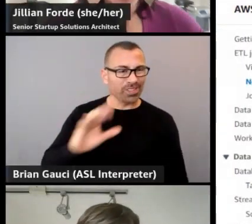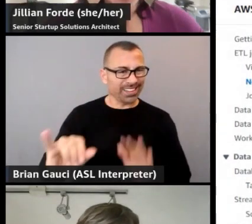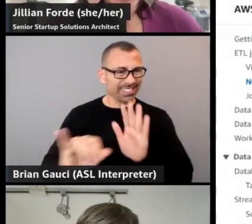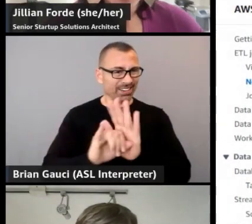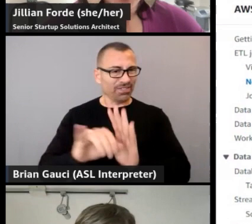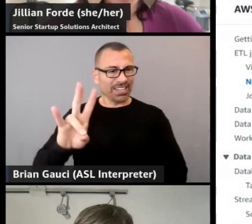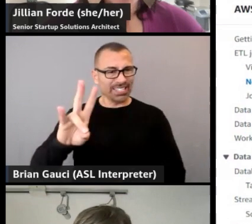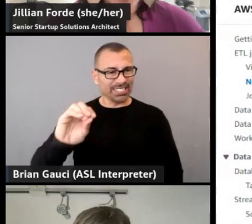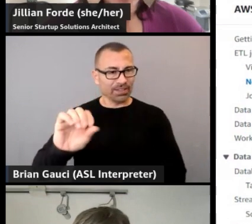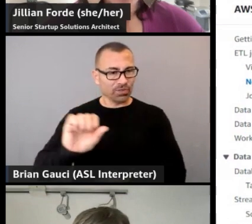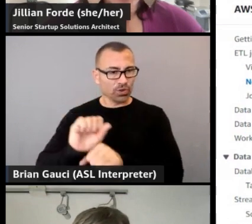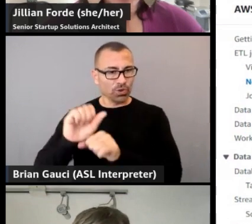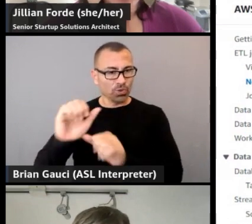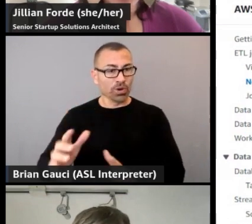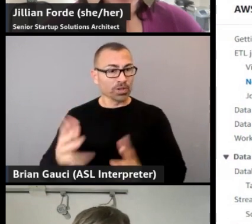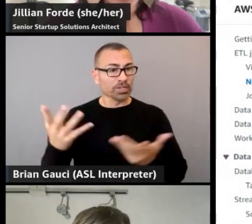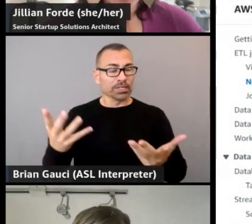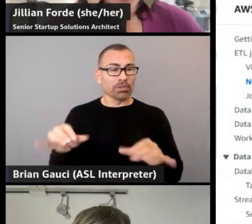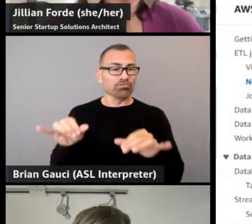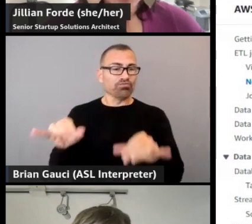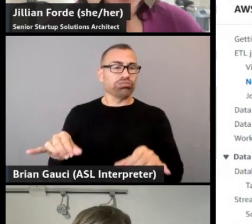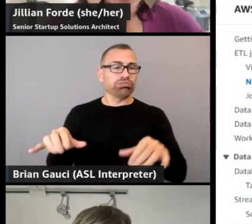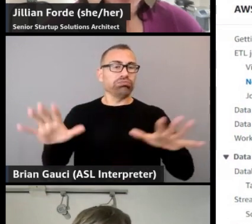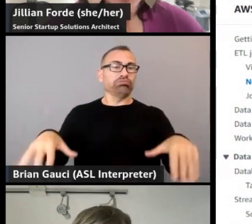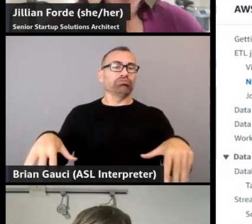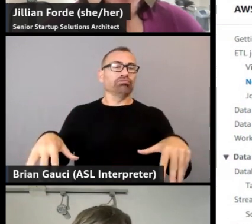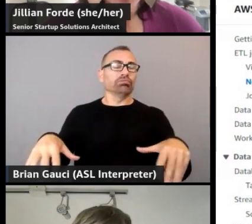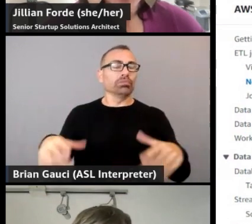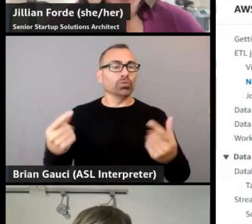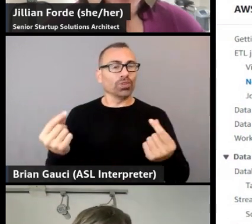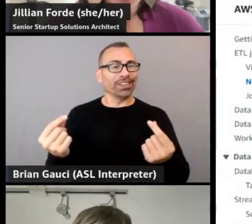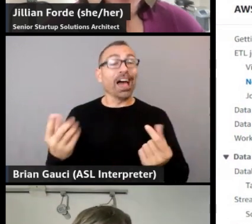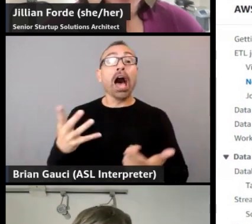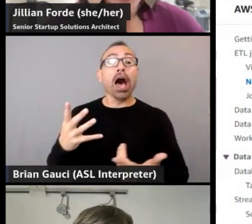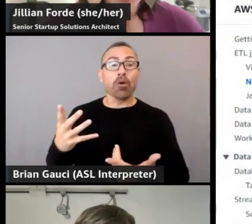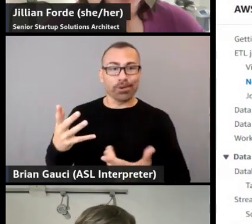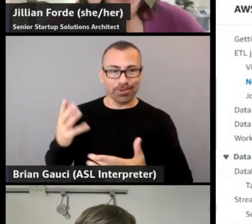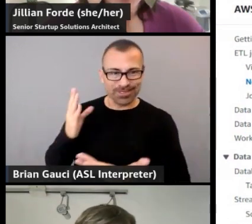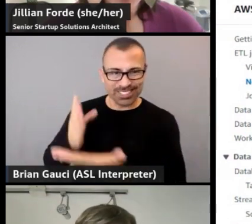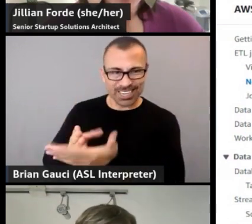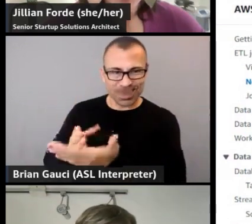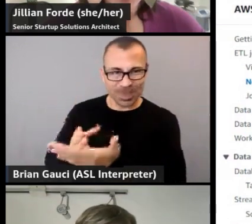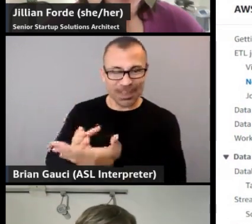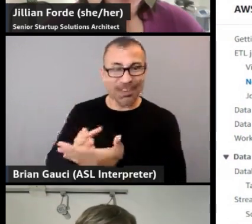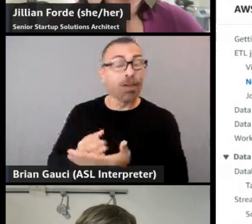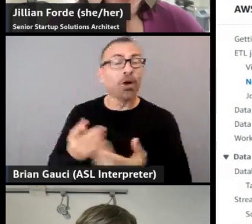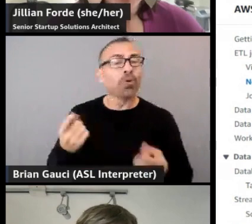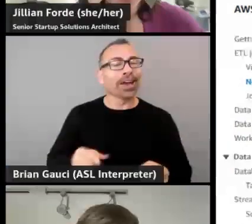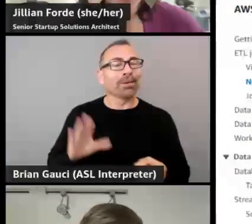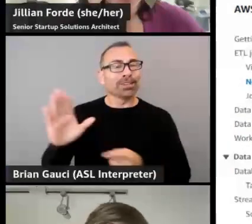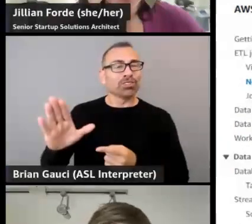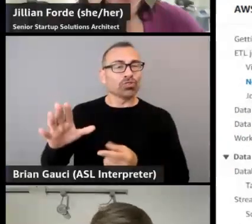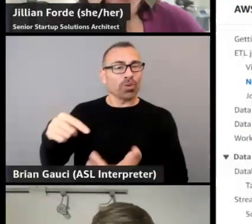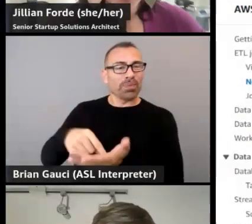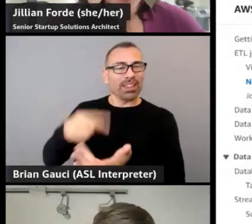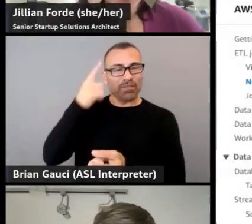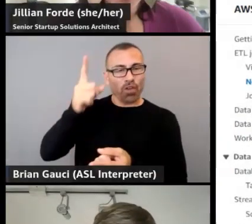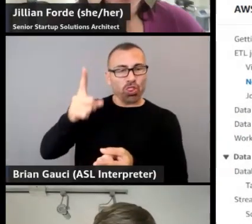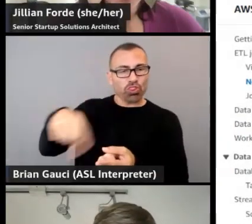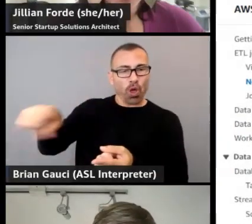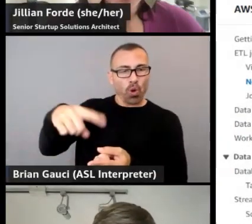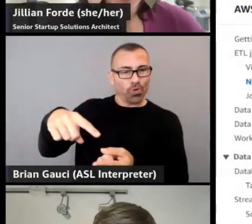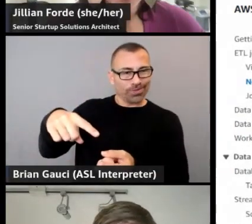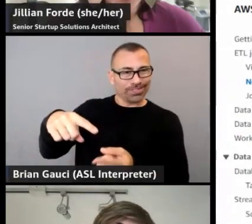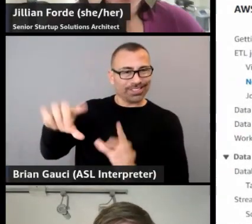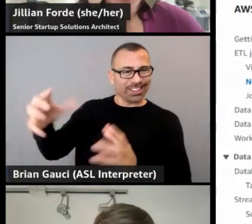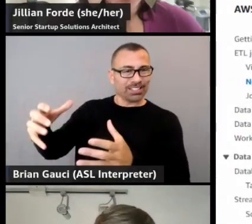anything. They are done processing the data, and we will shut those down. And what happens? Your billing and your metering for those clusters stops.